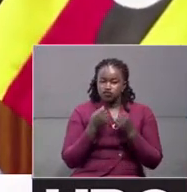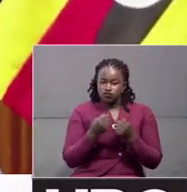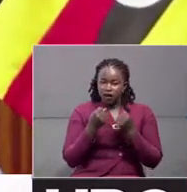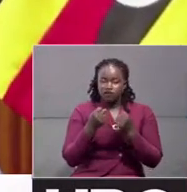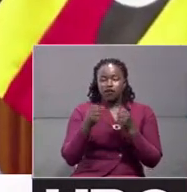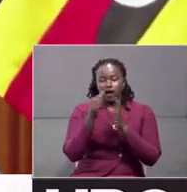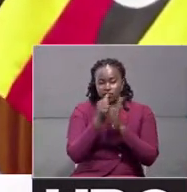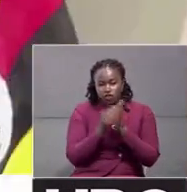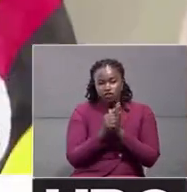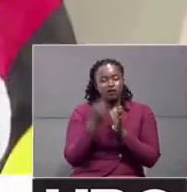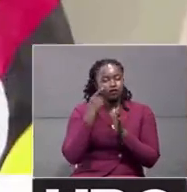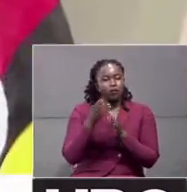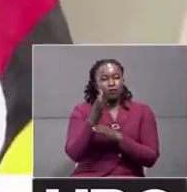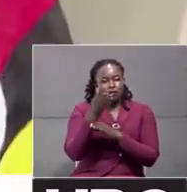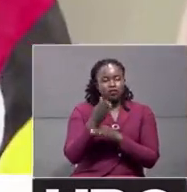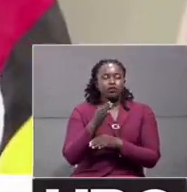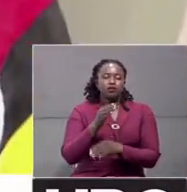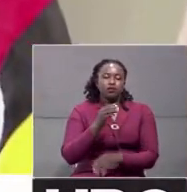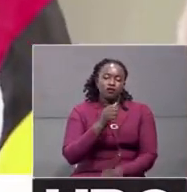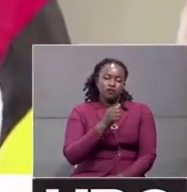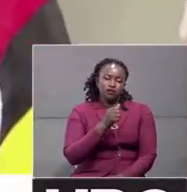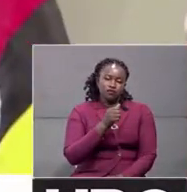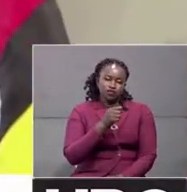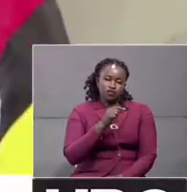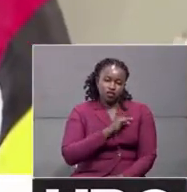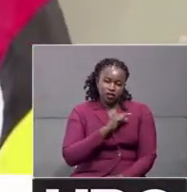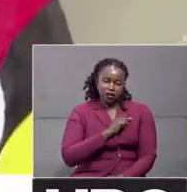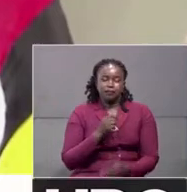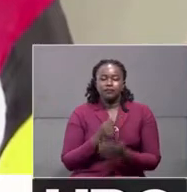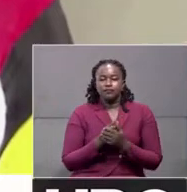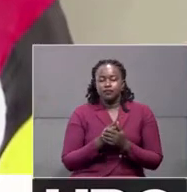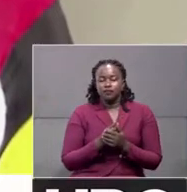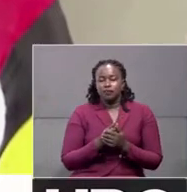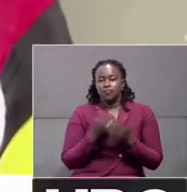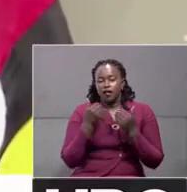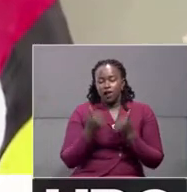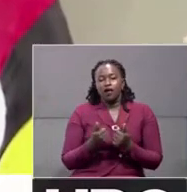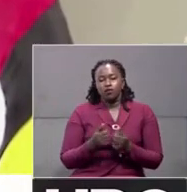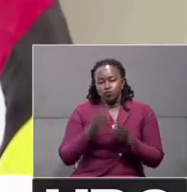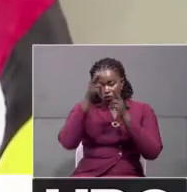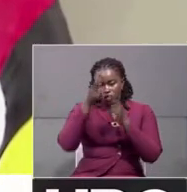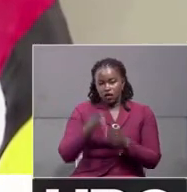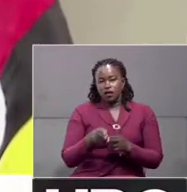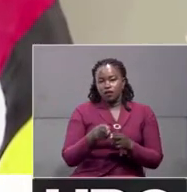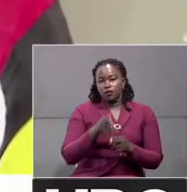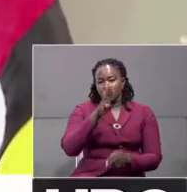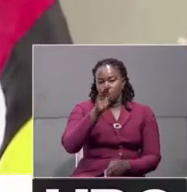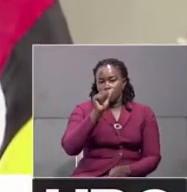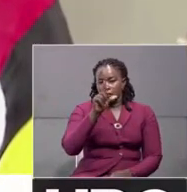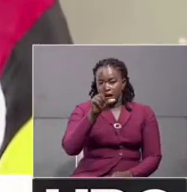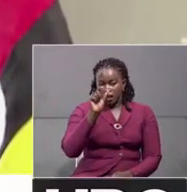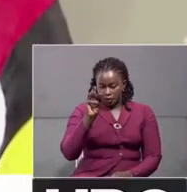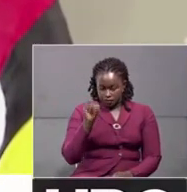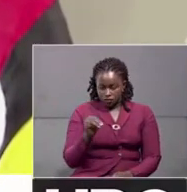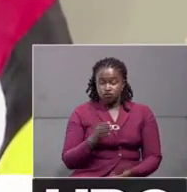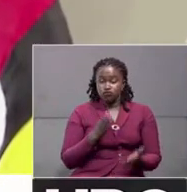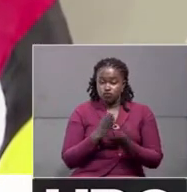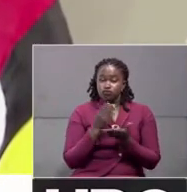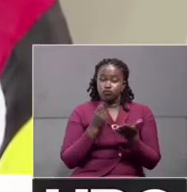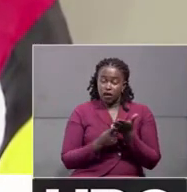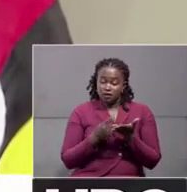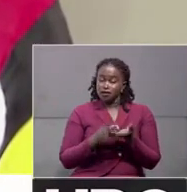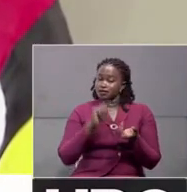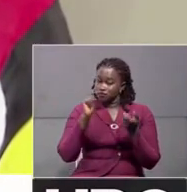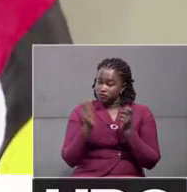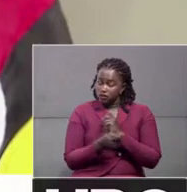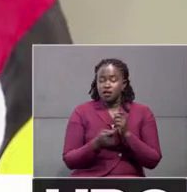of Gender. Honorable Barugahara, Uganda has really transformed. We